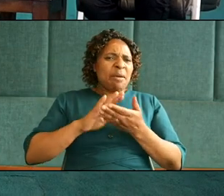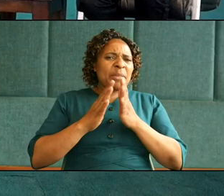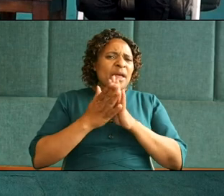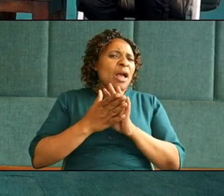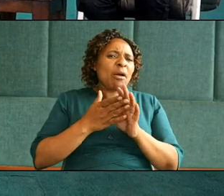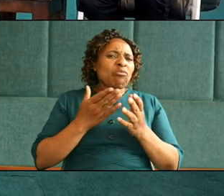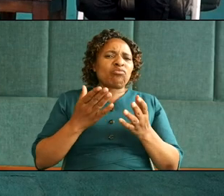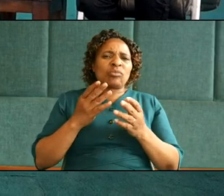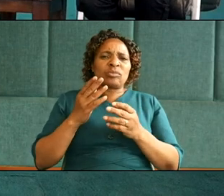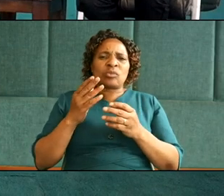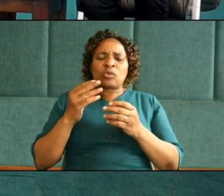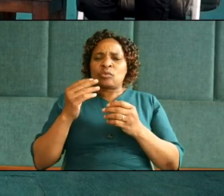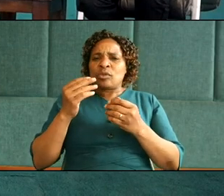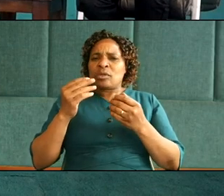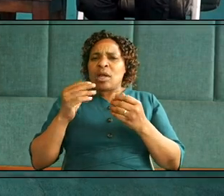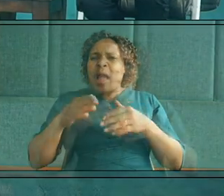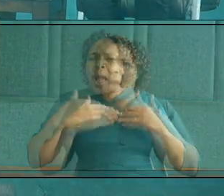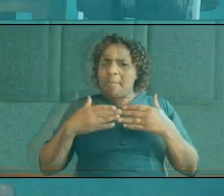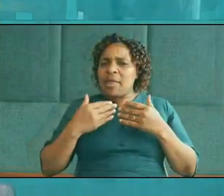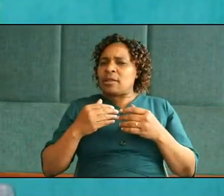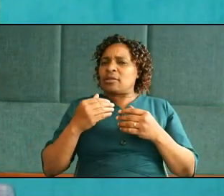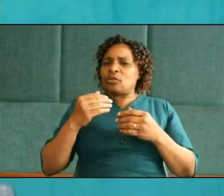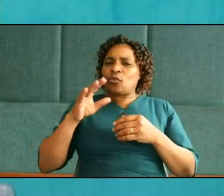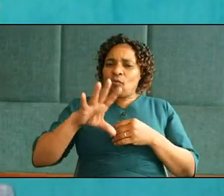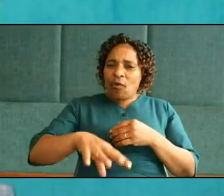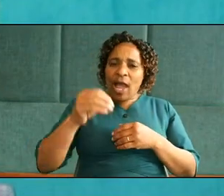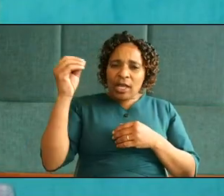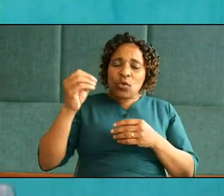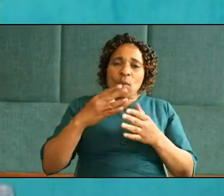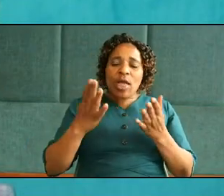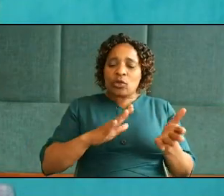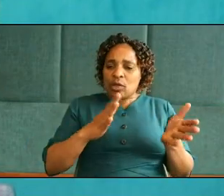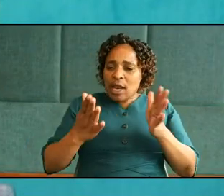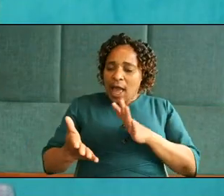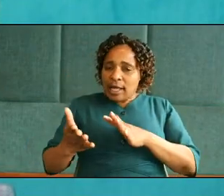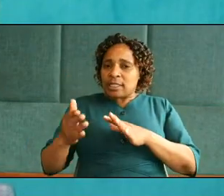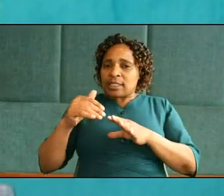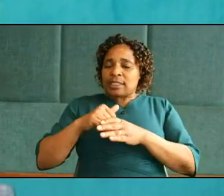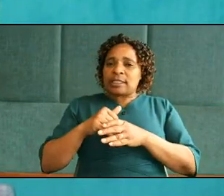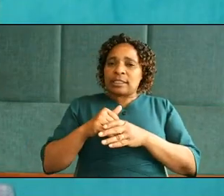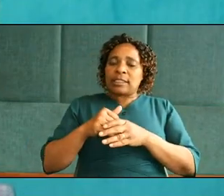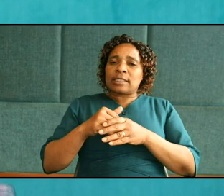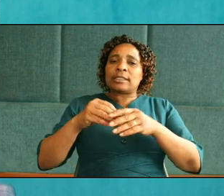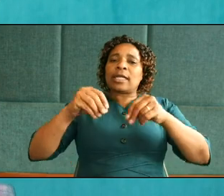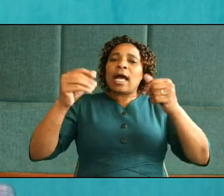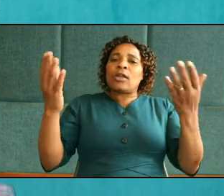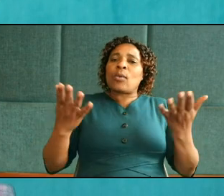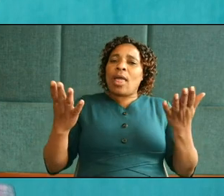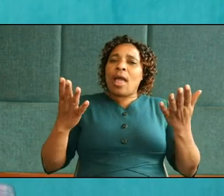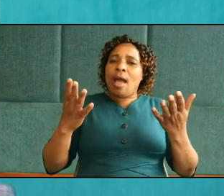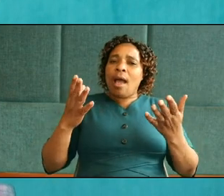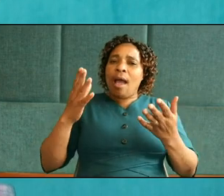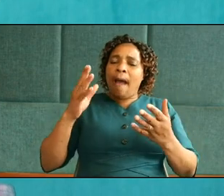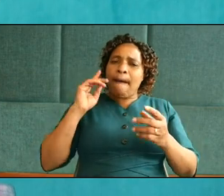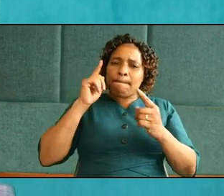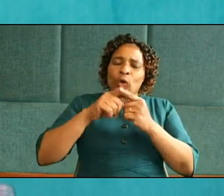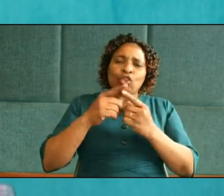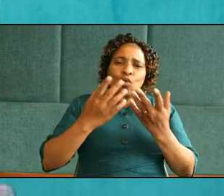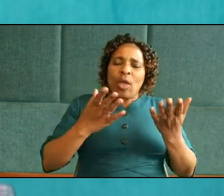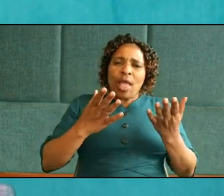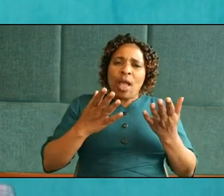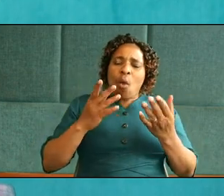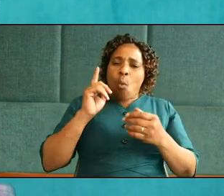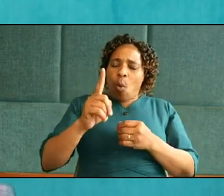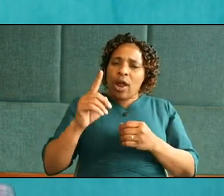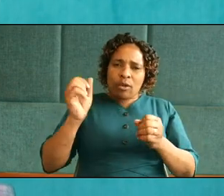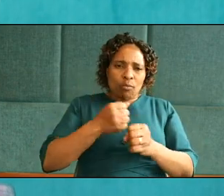look up what line in the sand means. And line in the sand means a point beyond which one will not go. So